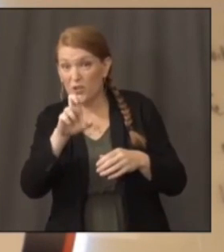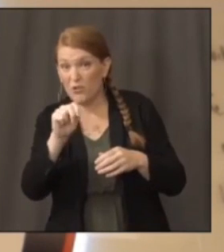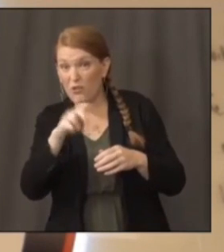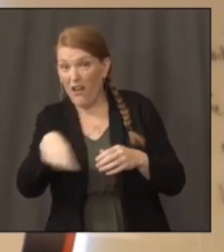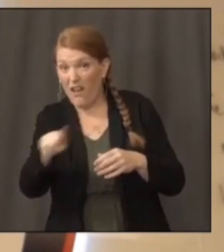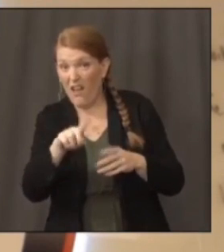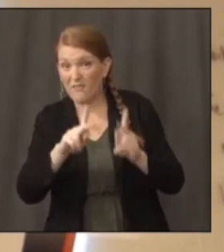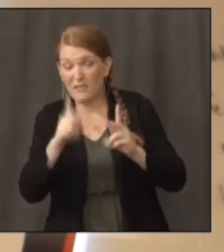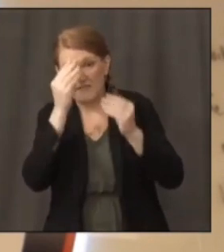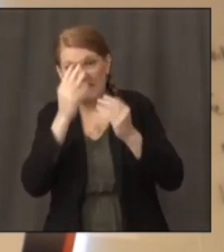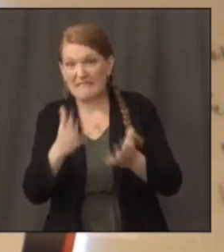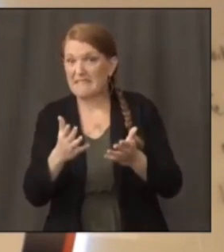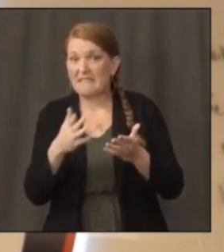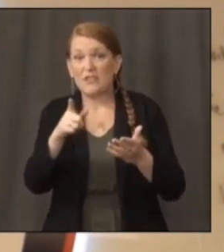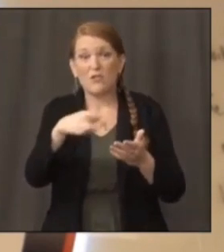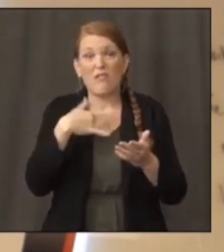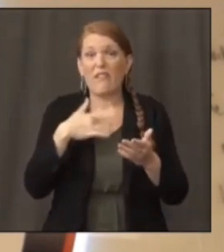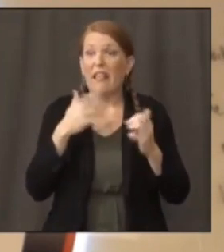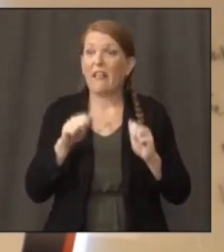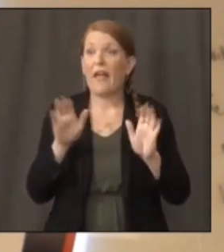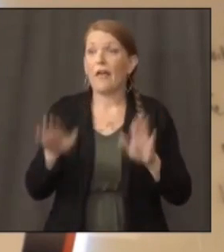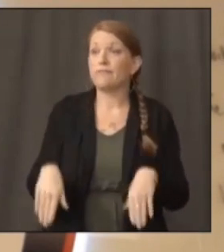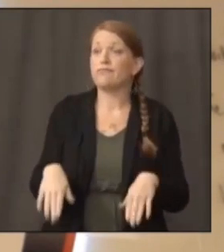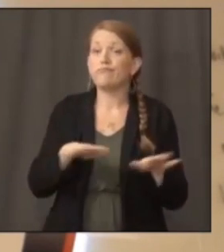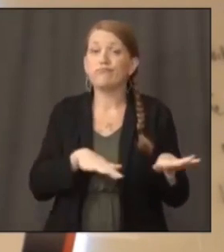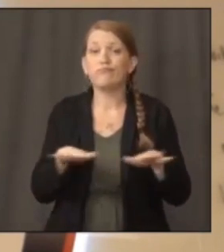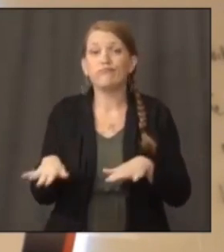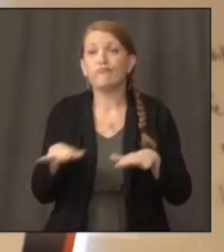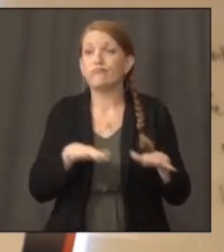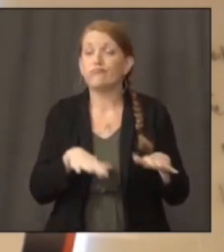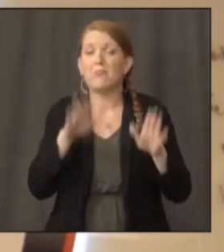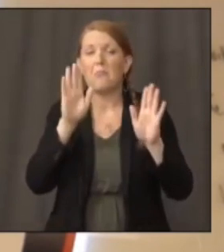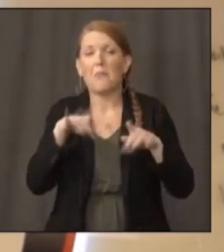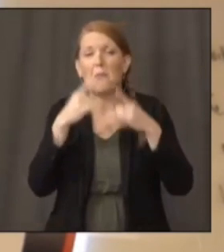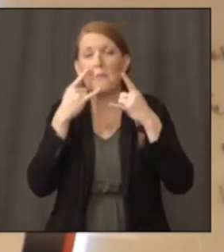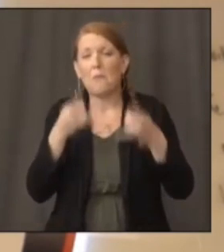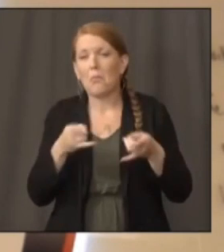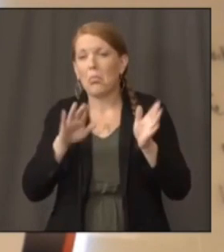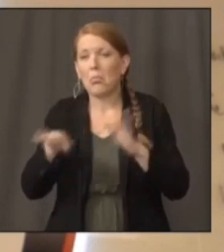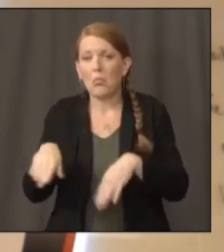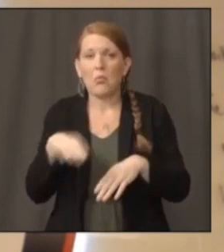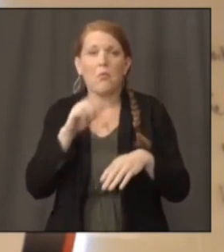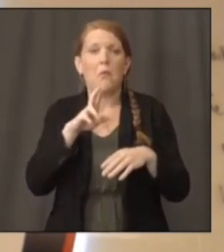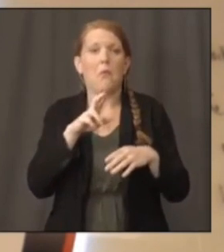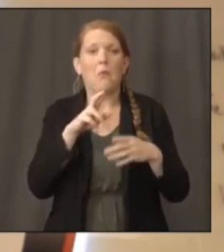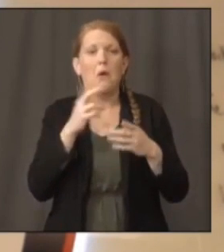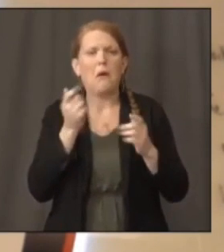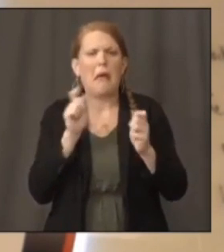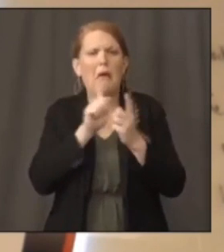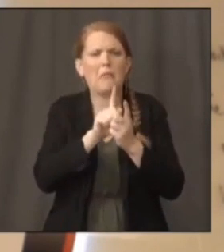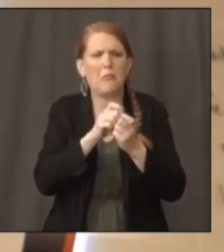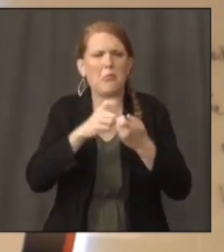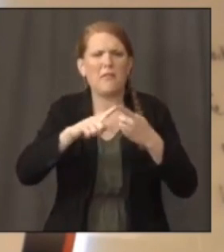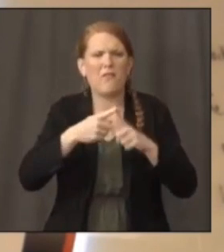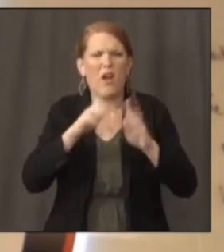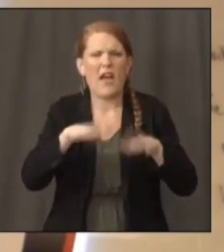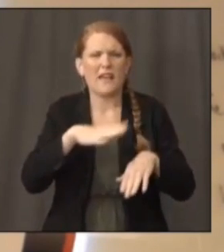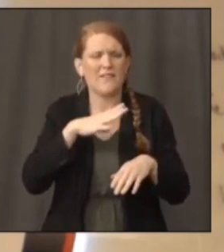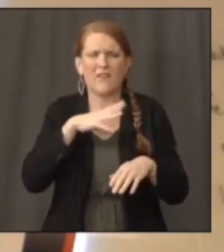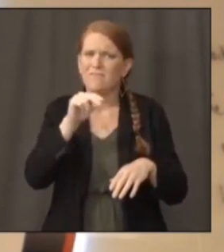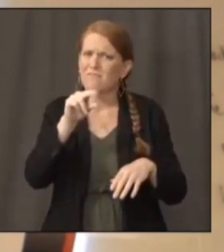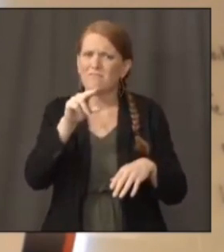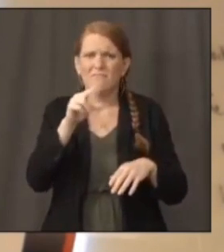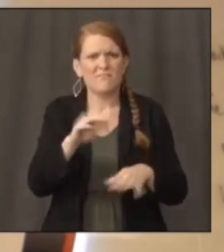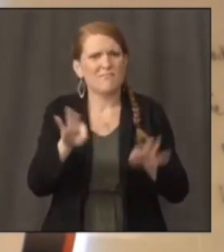complacent when it comes to wearing masks or social distancing practices, or being smart